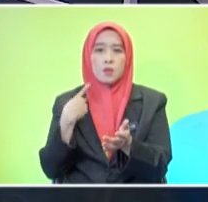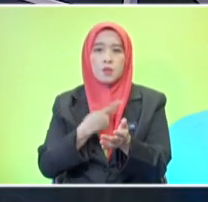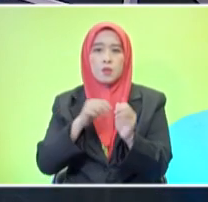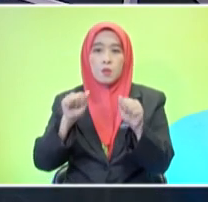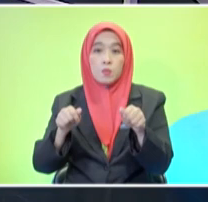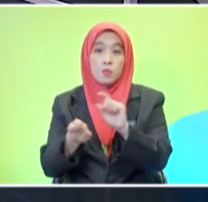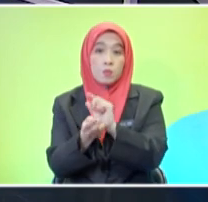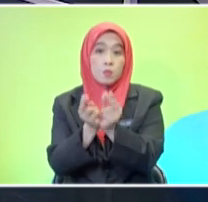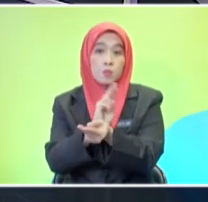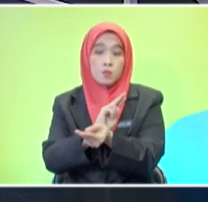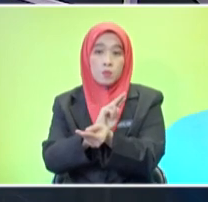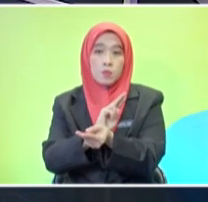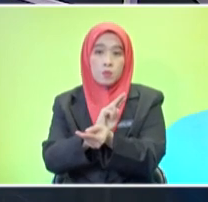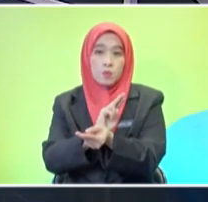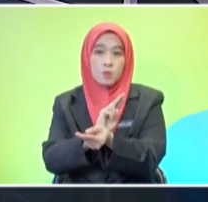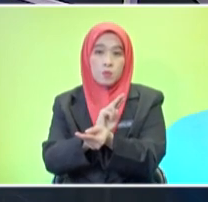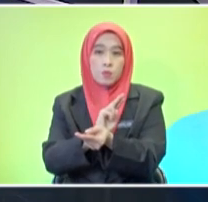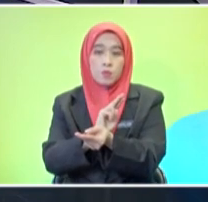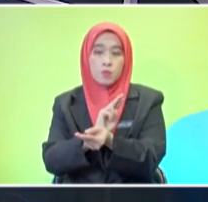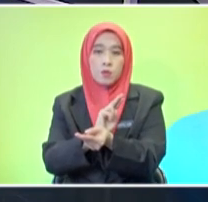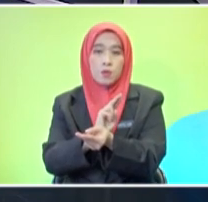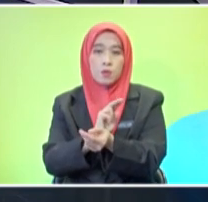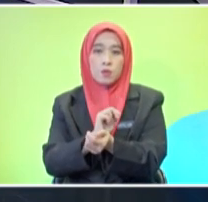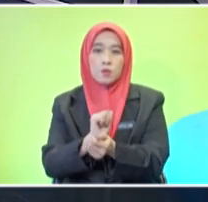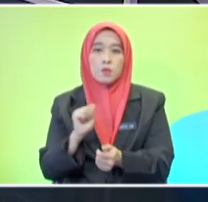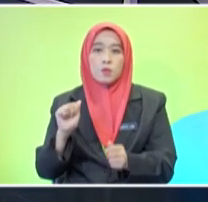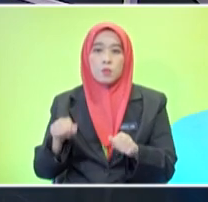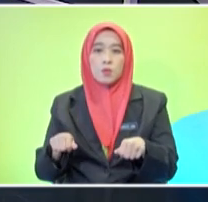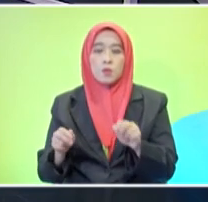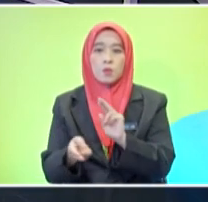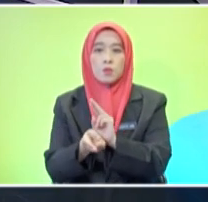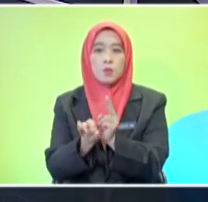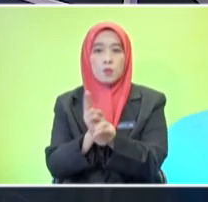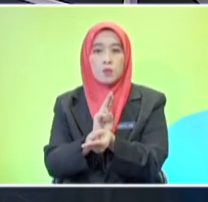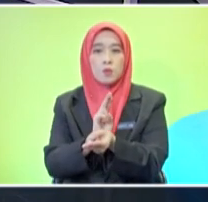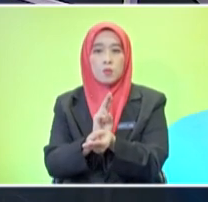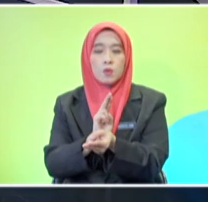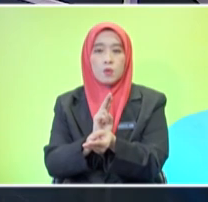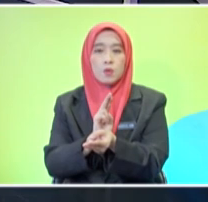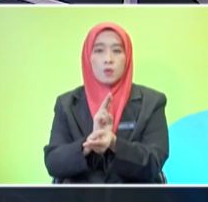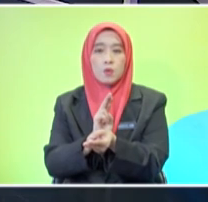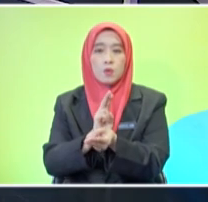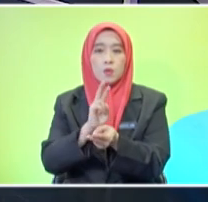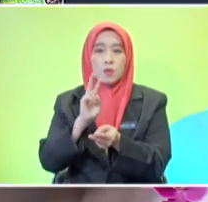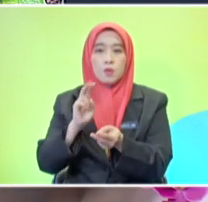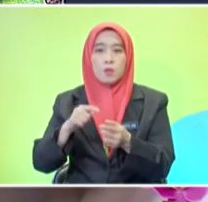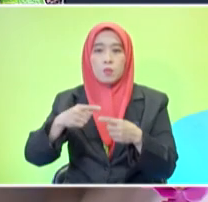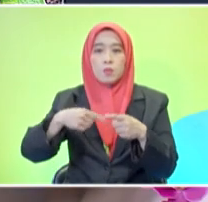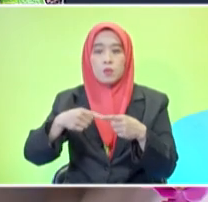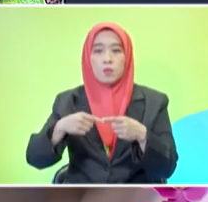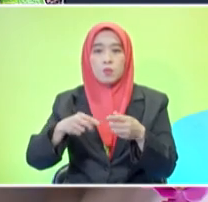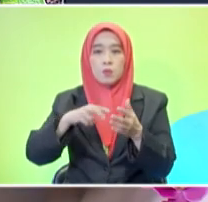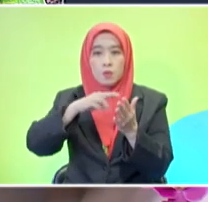change. Something we can change. Mm-hmm. We can change the number of weeks, which is when we want to observe